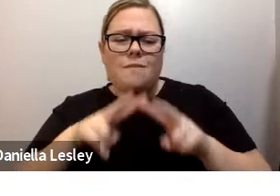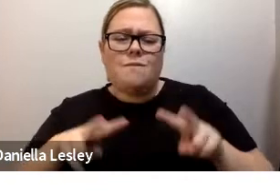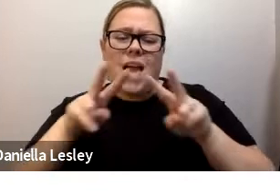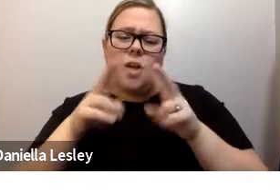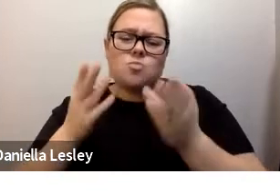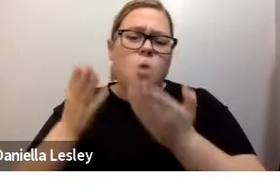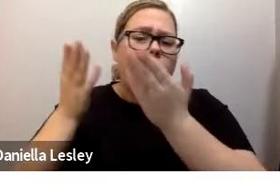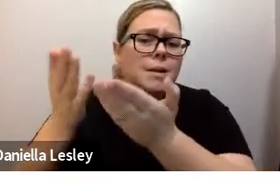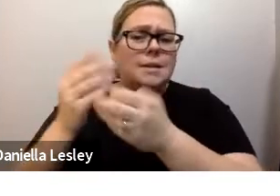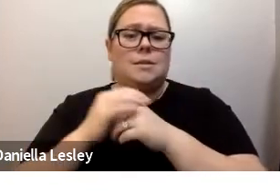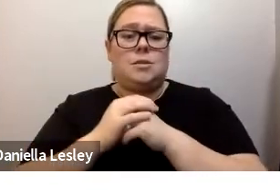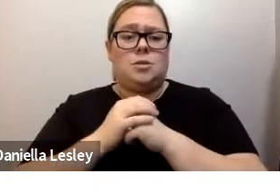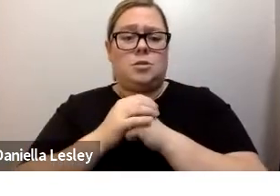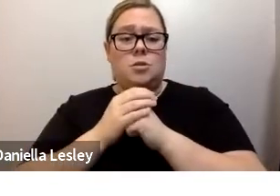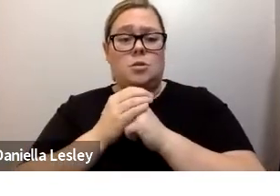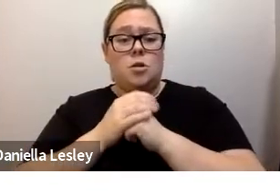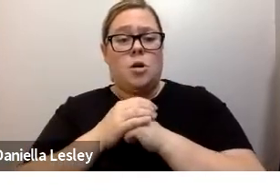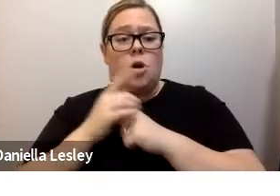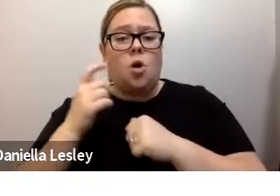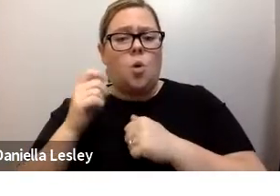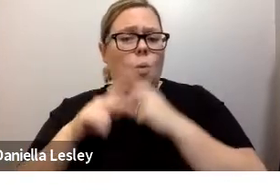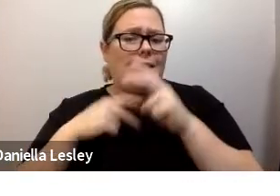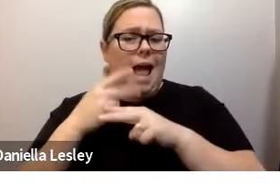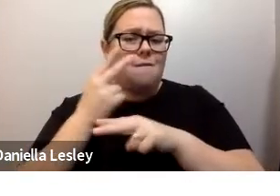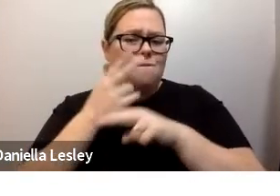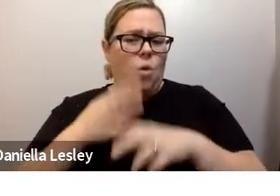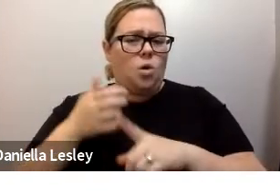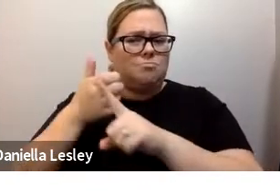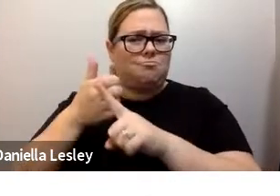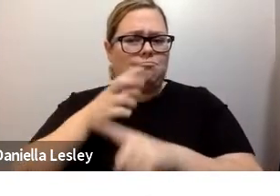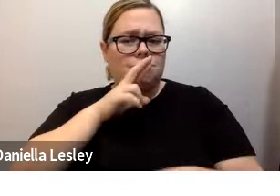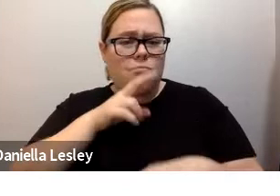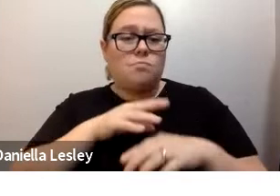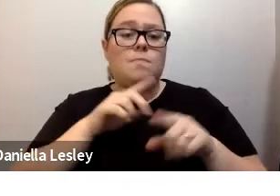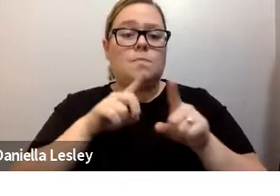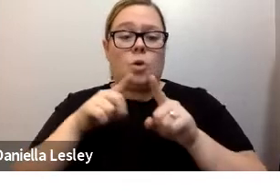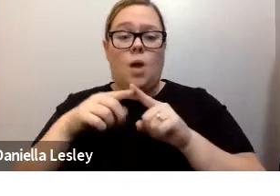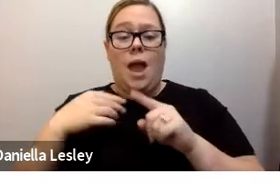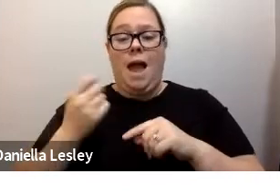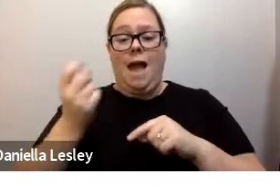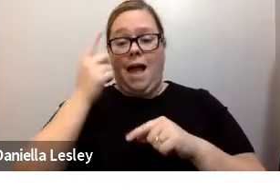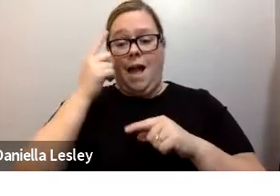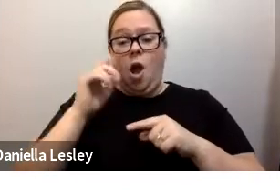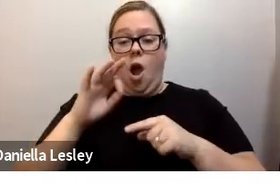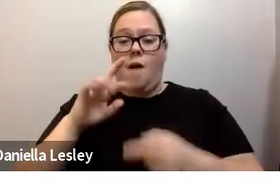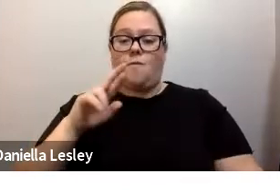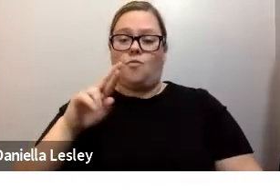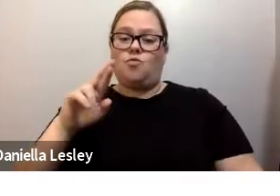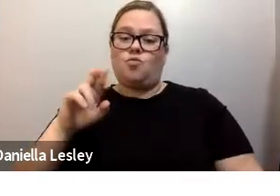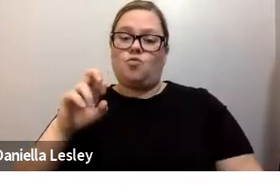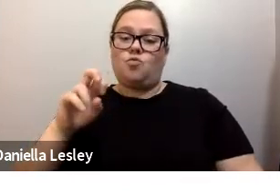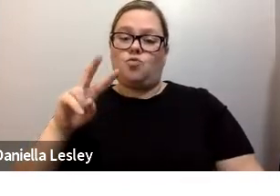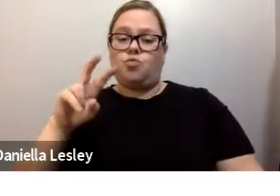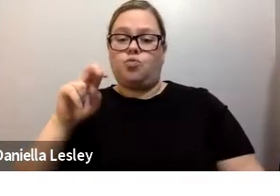customers. You identify the end users, things like that. And most importantly, you also need to have an understanding of the revenue streams that would drive